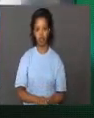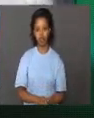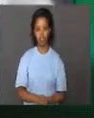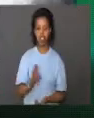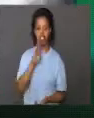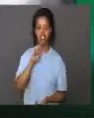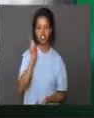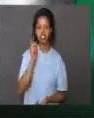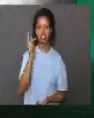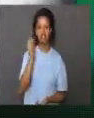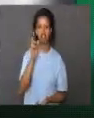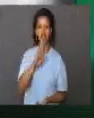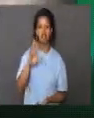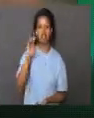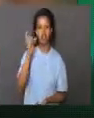centrifuges,